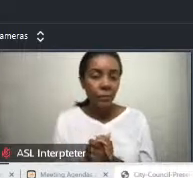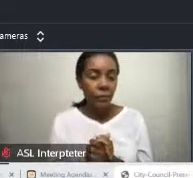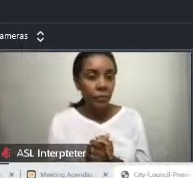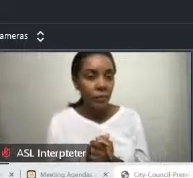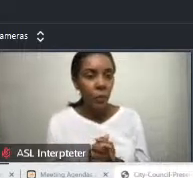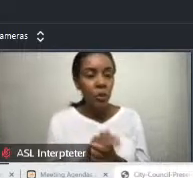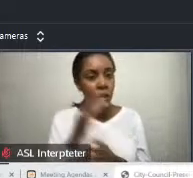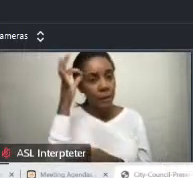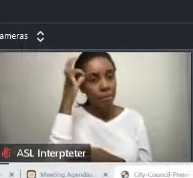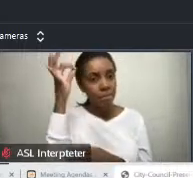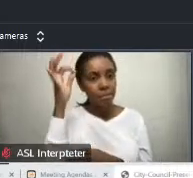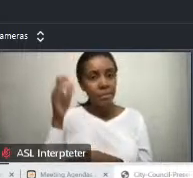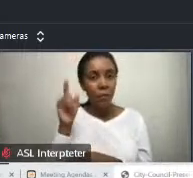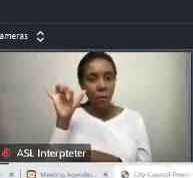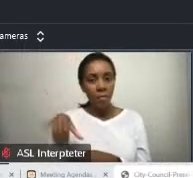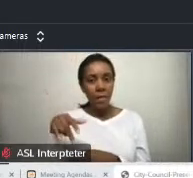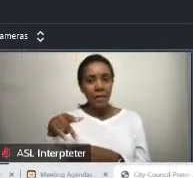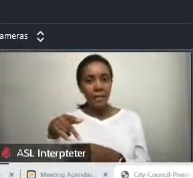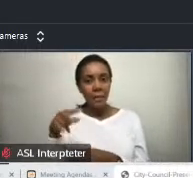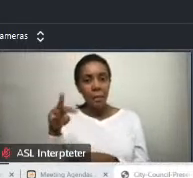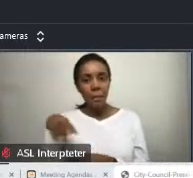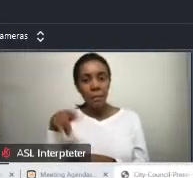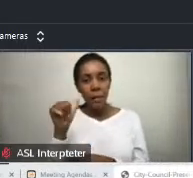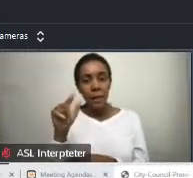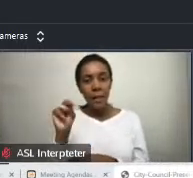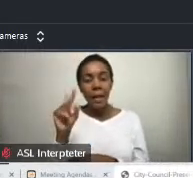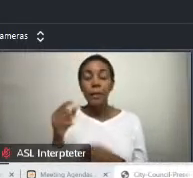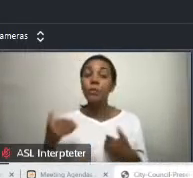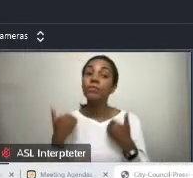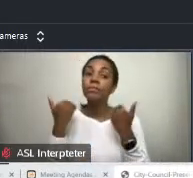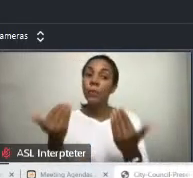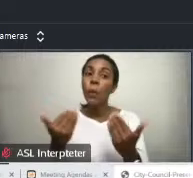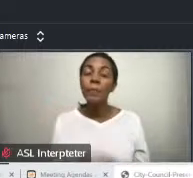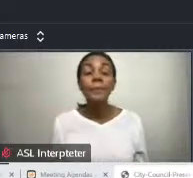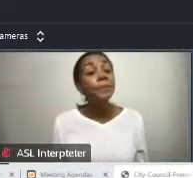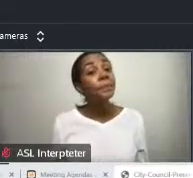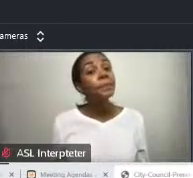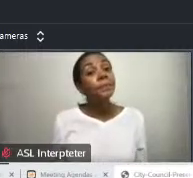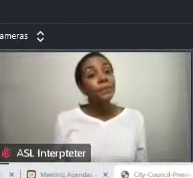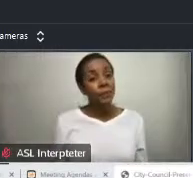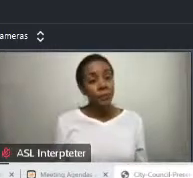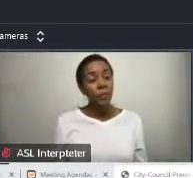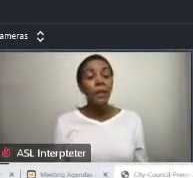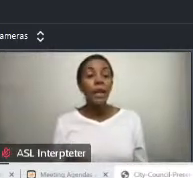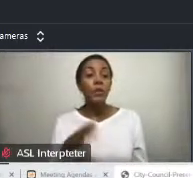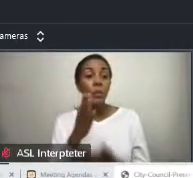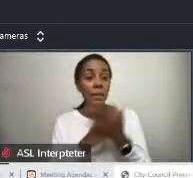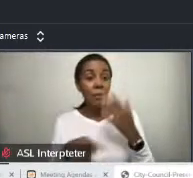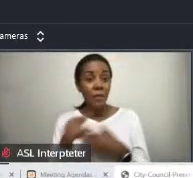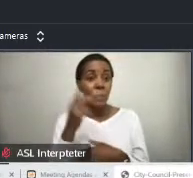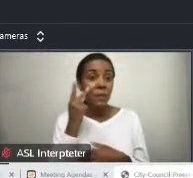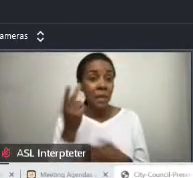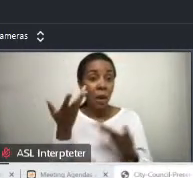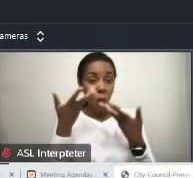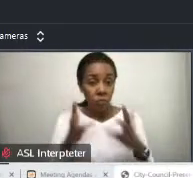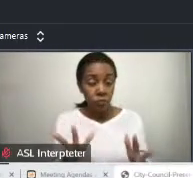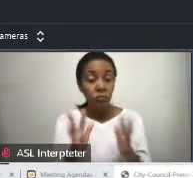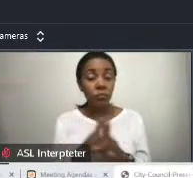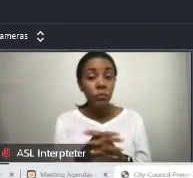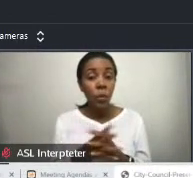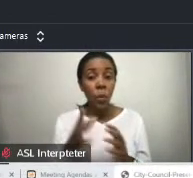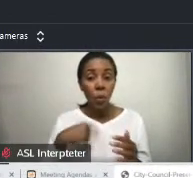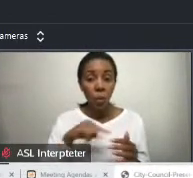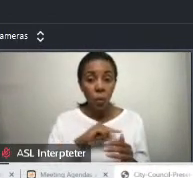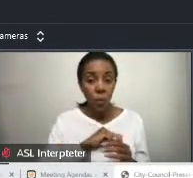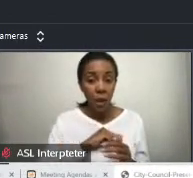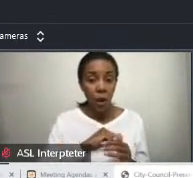from this piece of land. All right, go ahead. As some of you have seen, we have